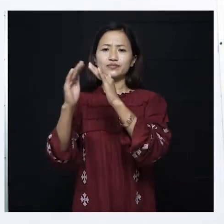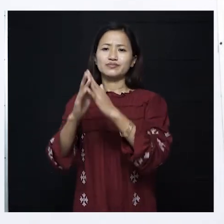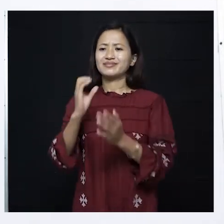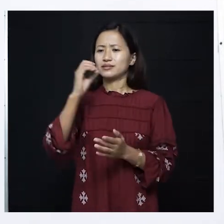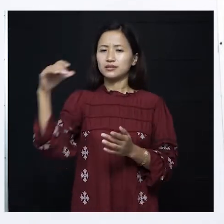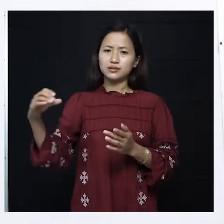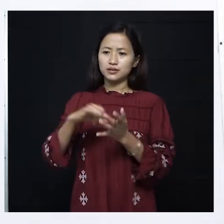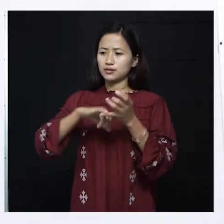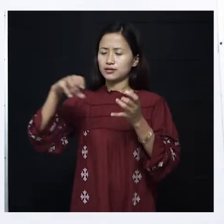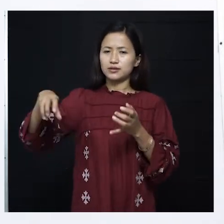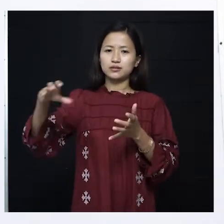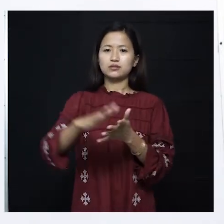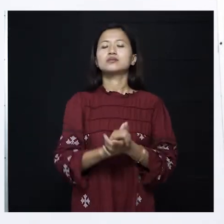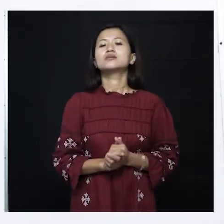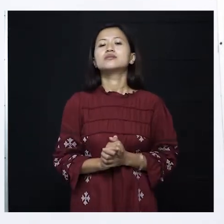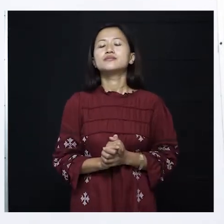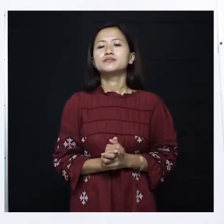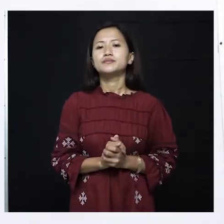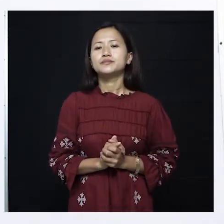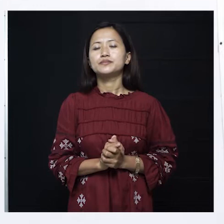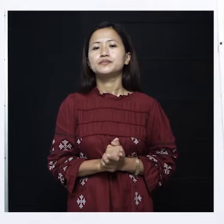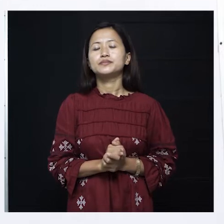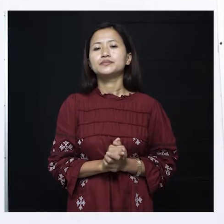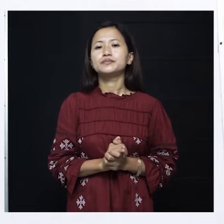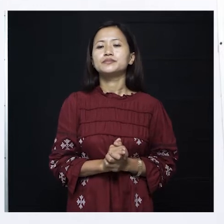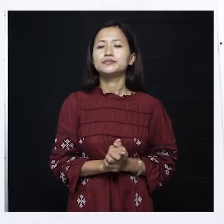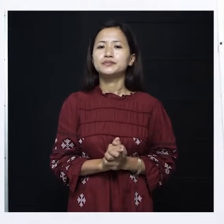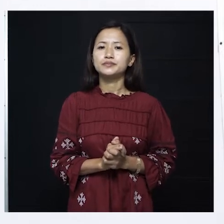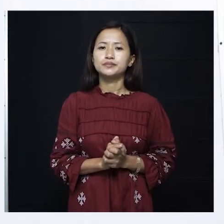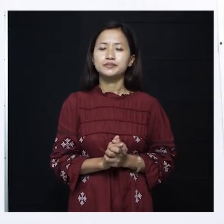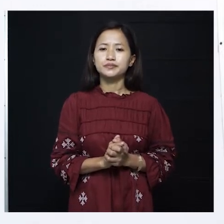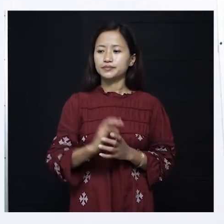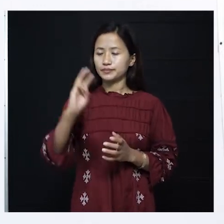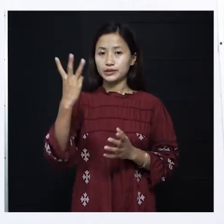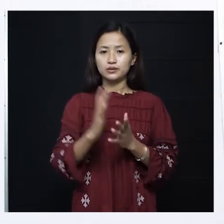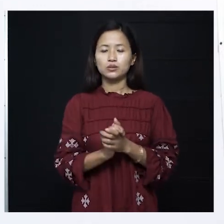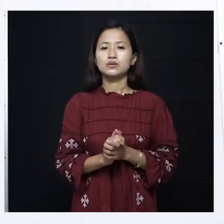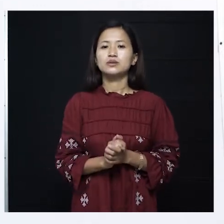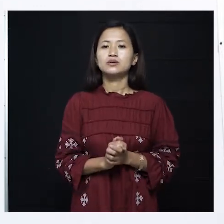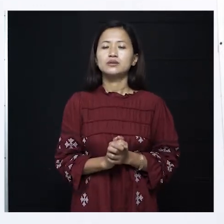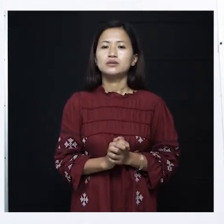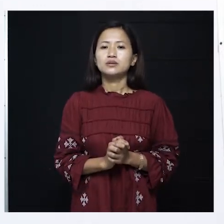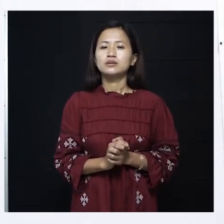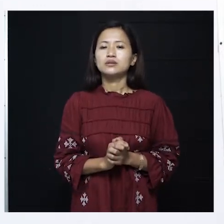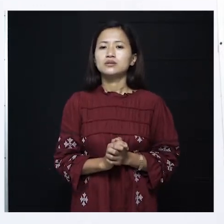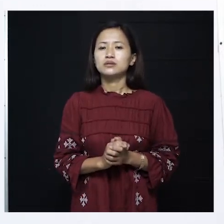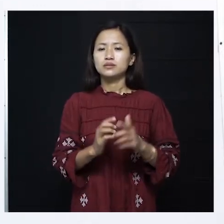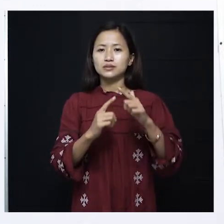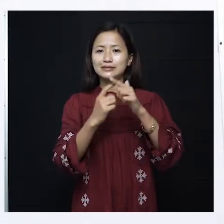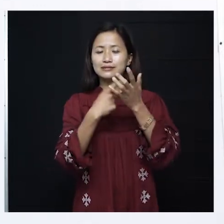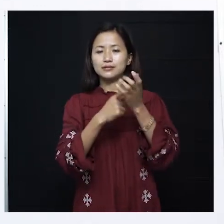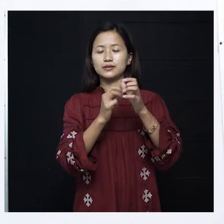So those are called as the political map, okay? Then the third one, we call it as the